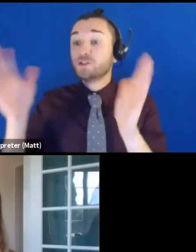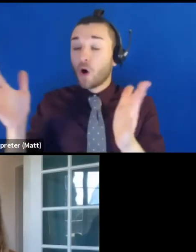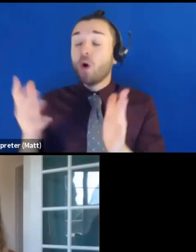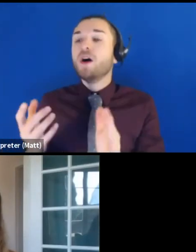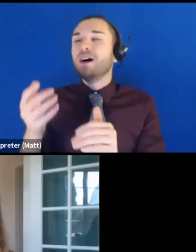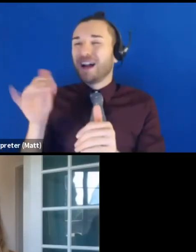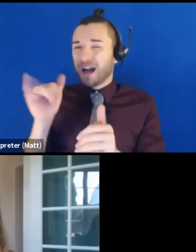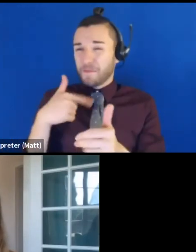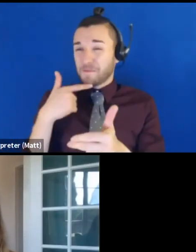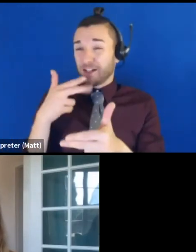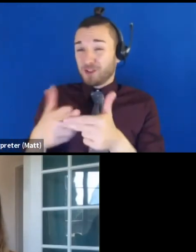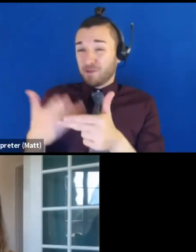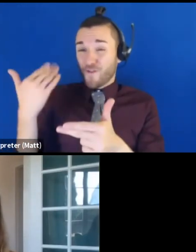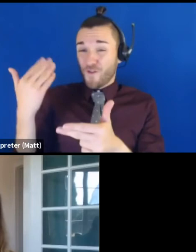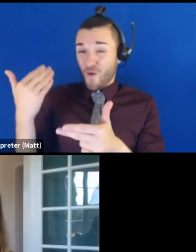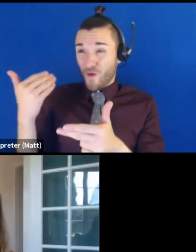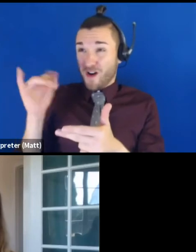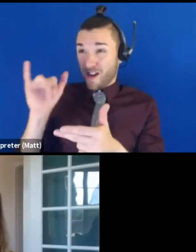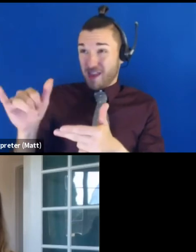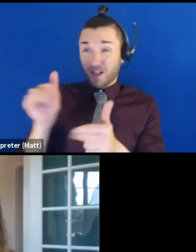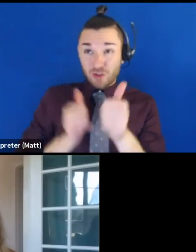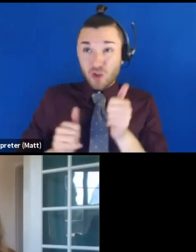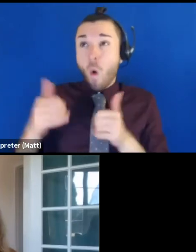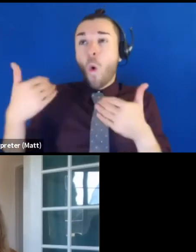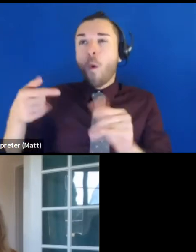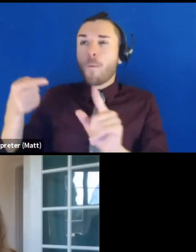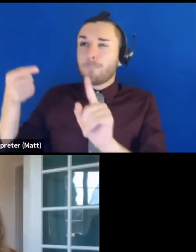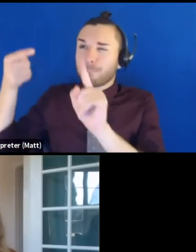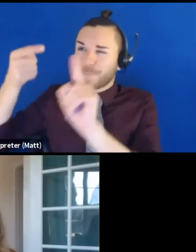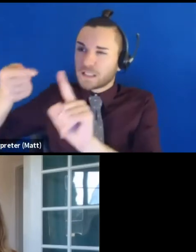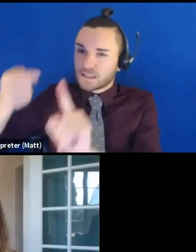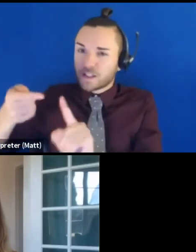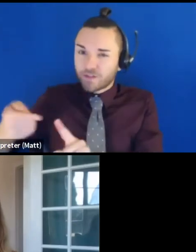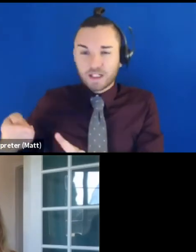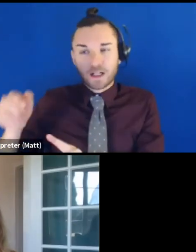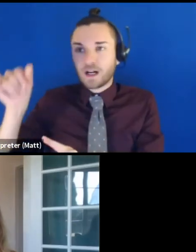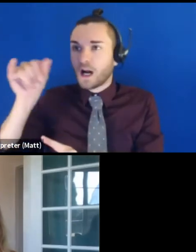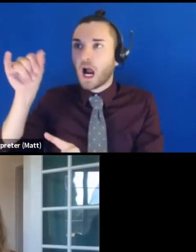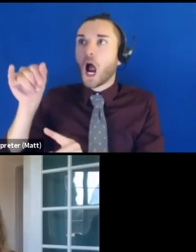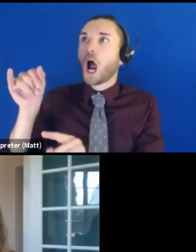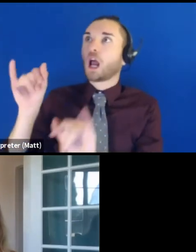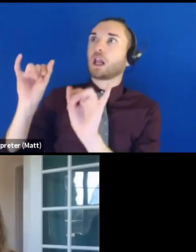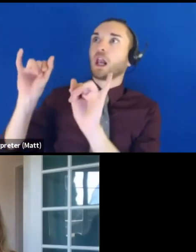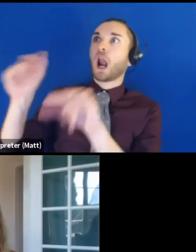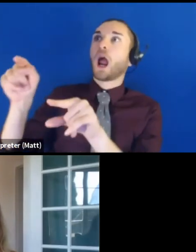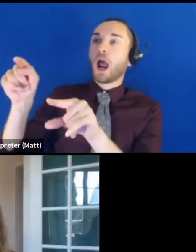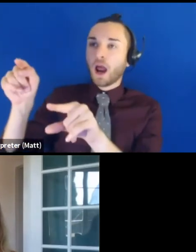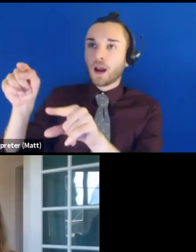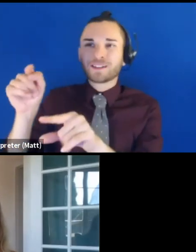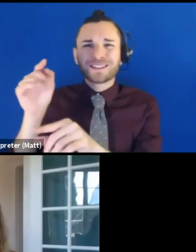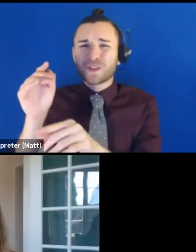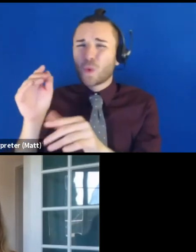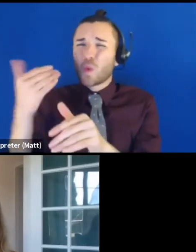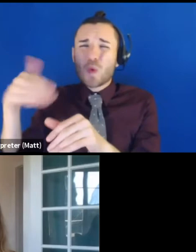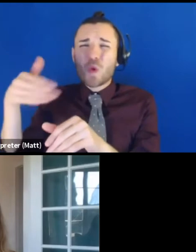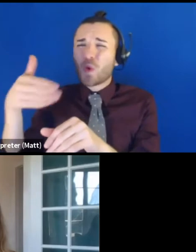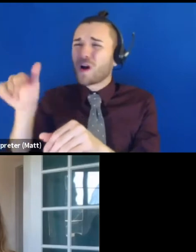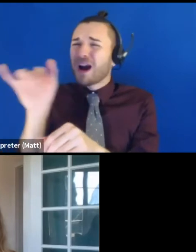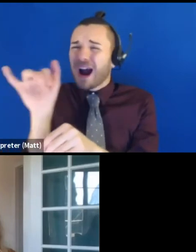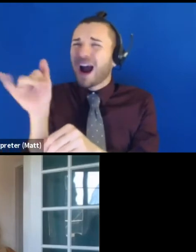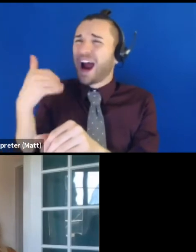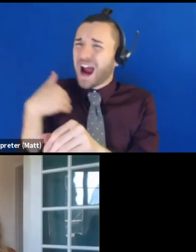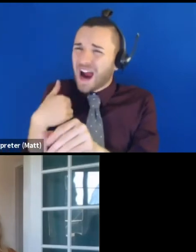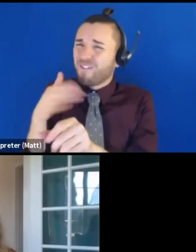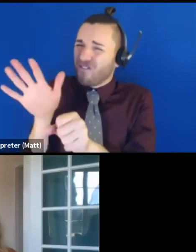talking about. I'm like, are those shows stereotypes? Those shows are really, those characters are really specific people. Like, they are